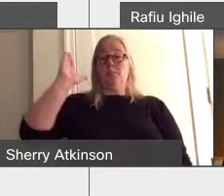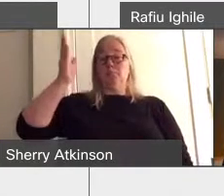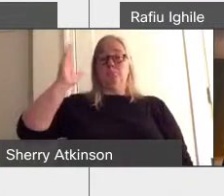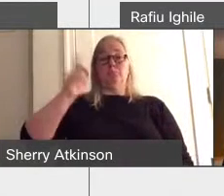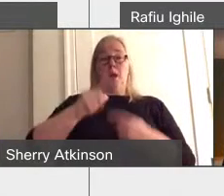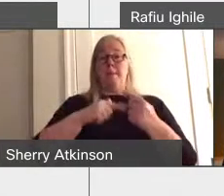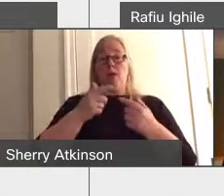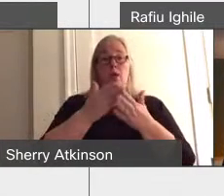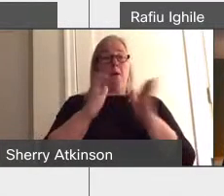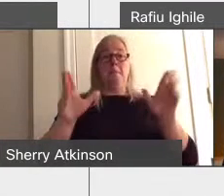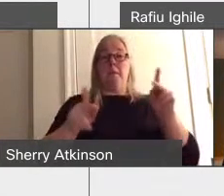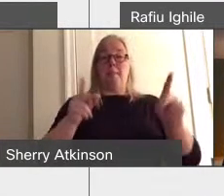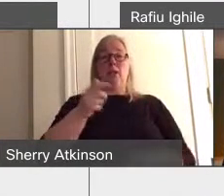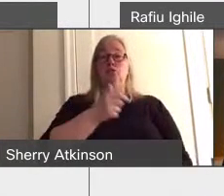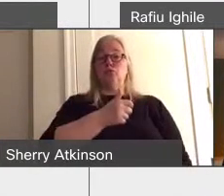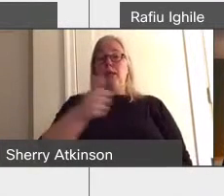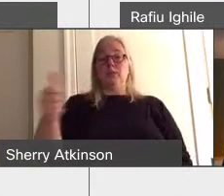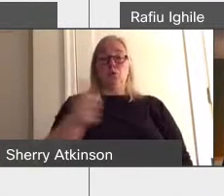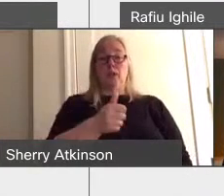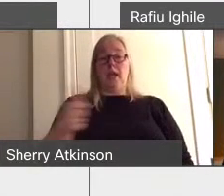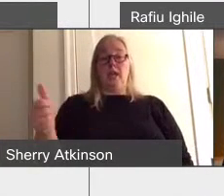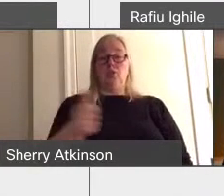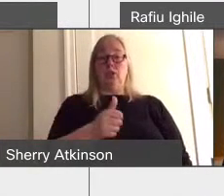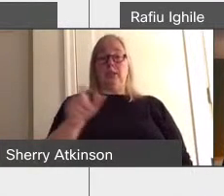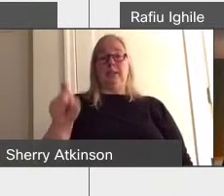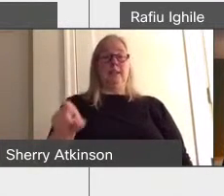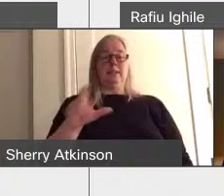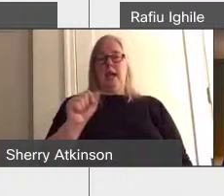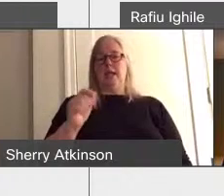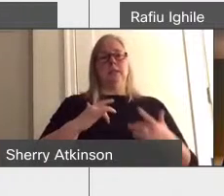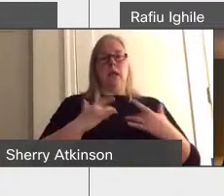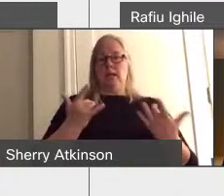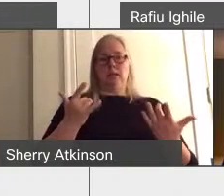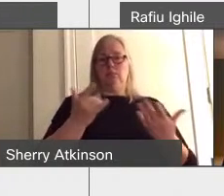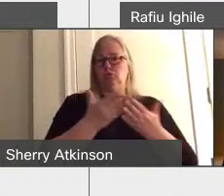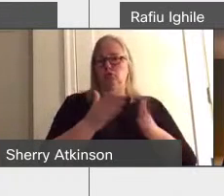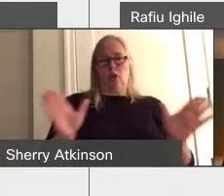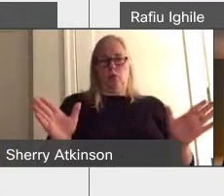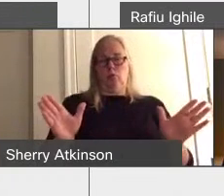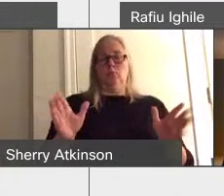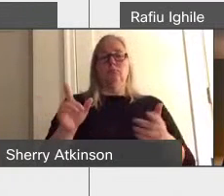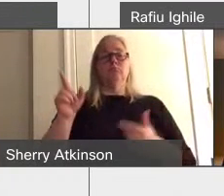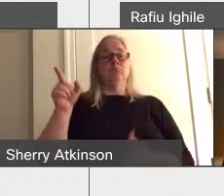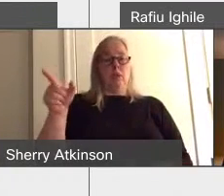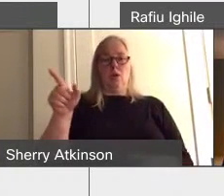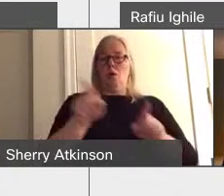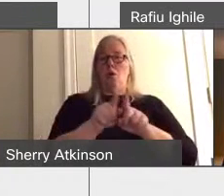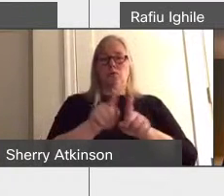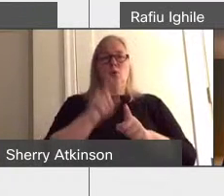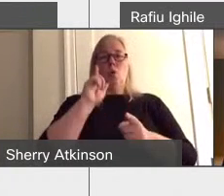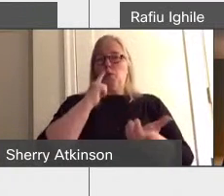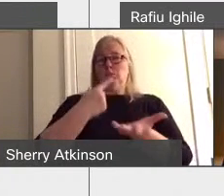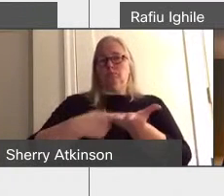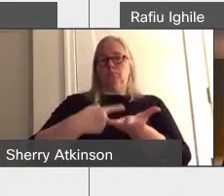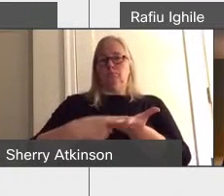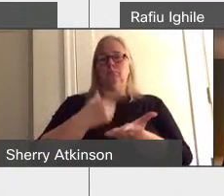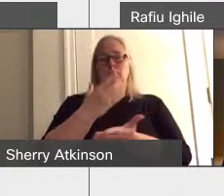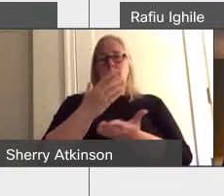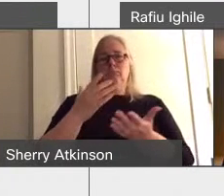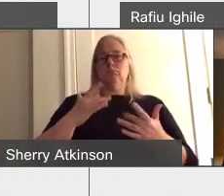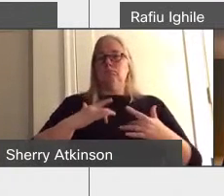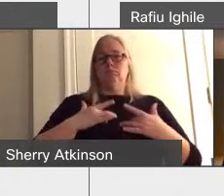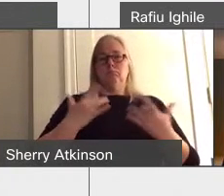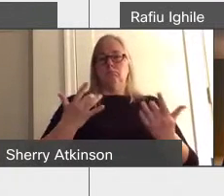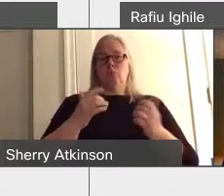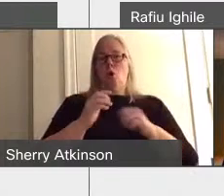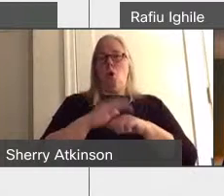public transportation needs and the status in general. He's also going to cover some of the update on